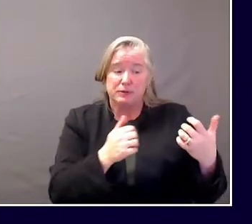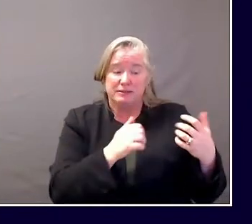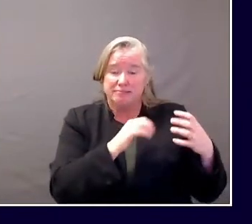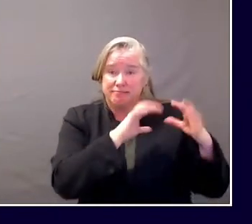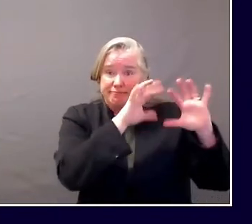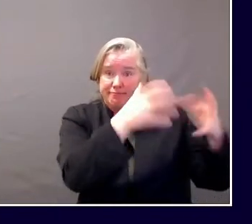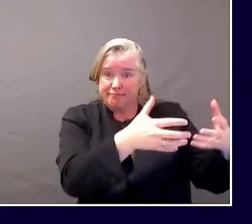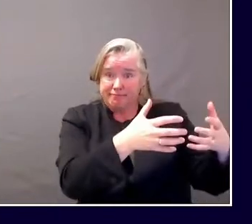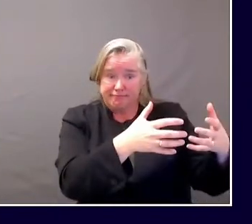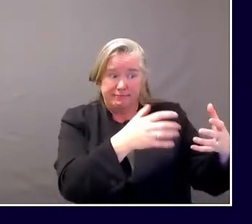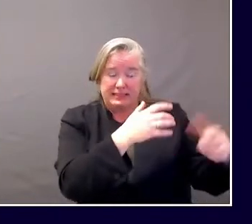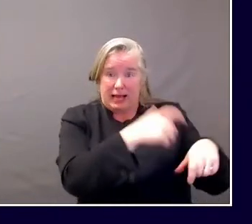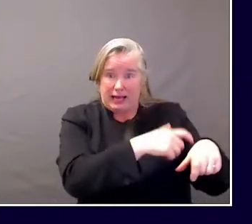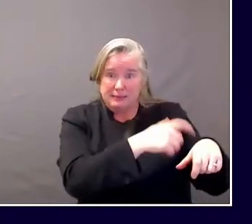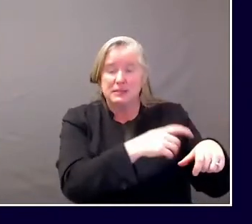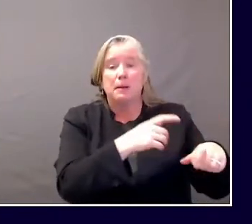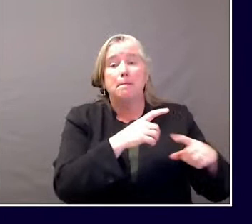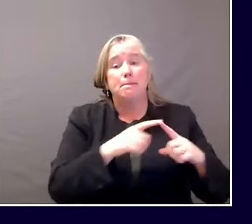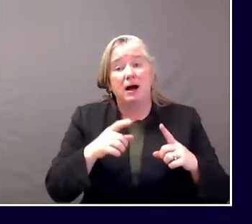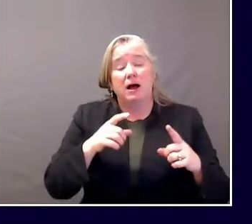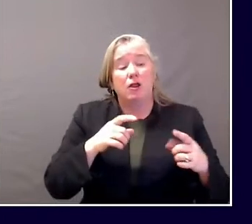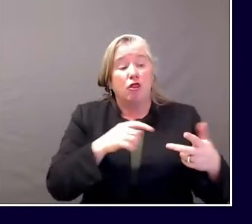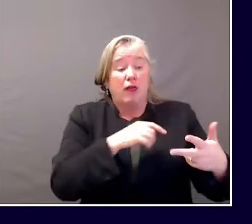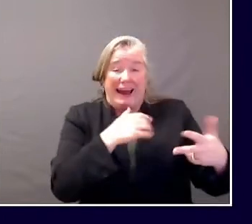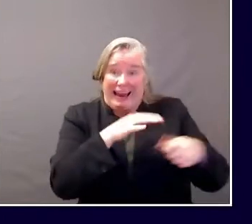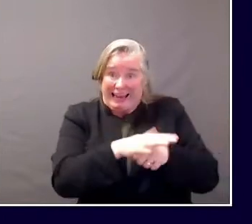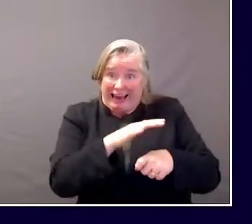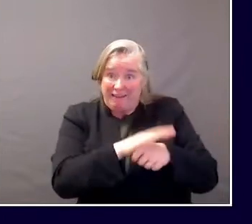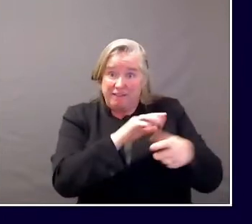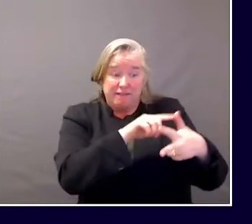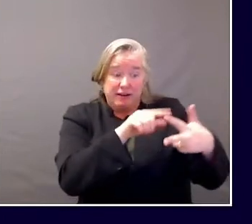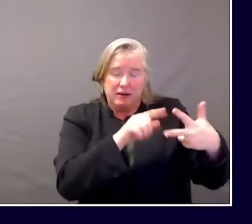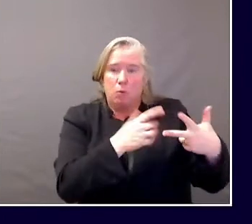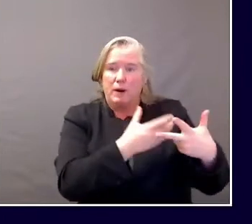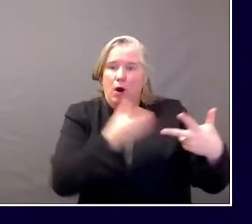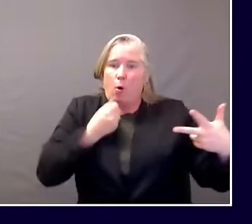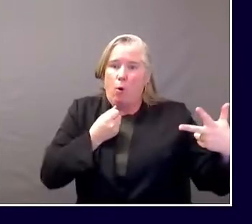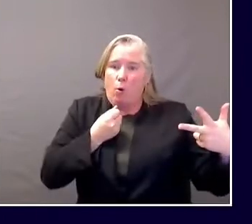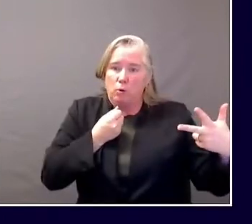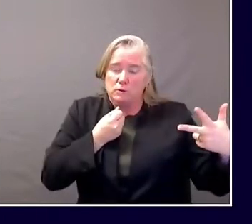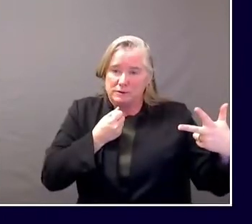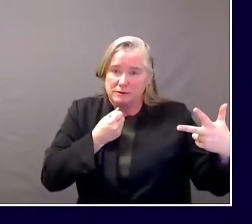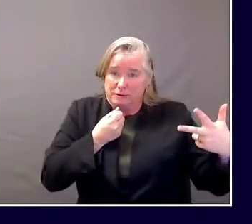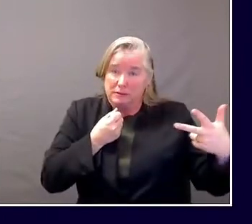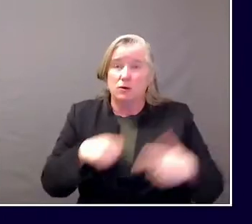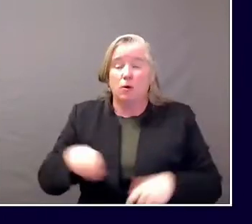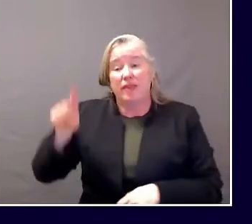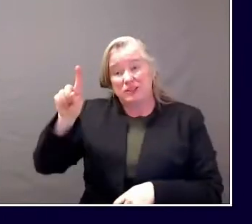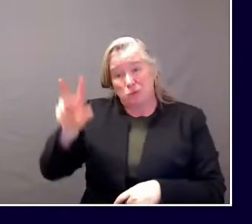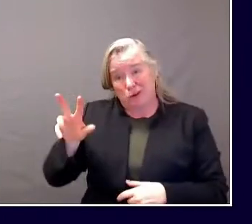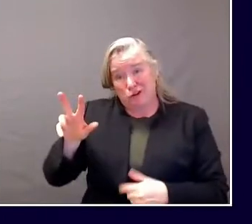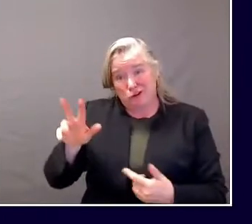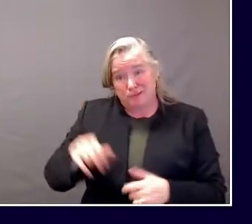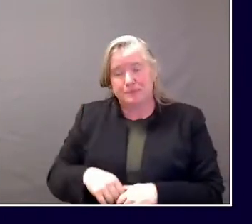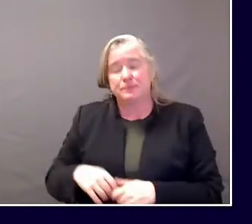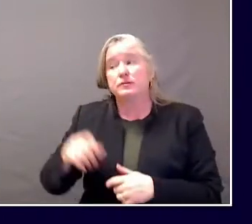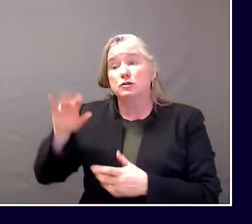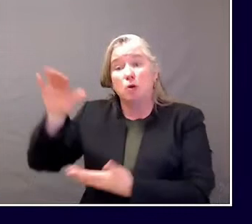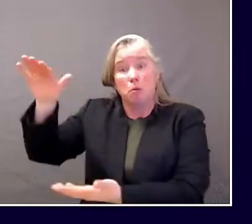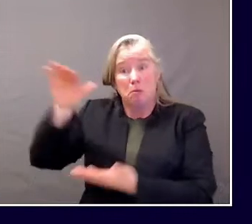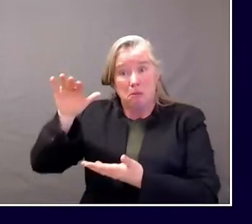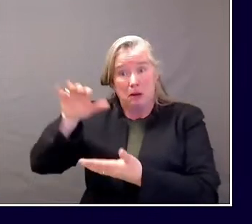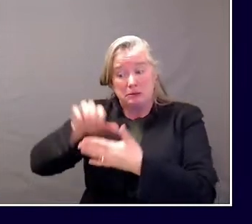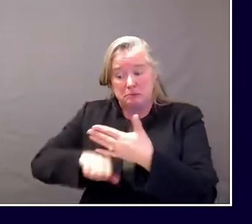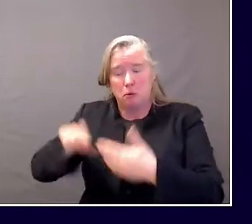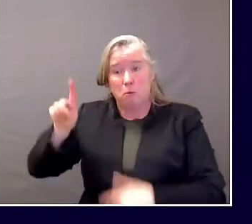those doses up at the front. So right up at the top, that's a third of our doses. When you subtract those out,